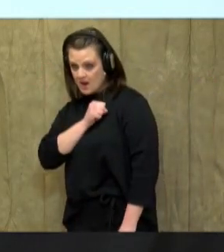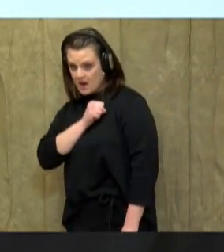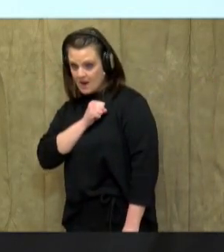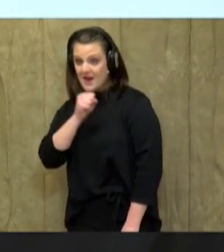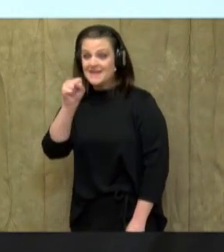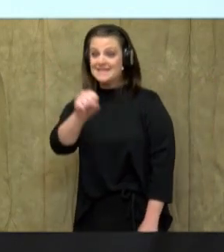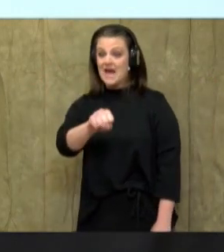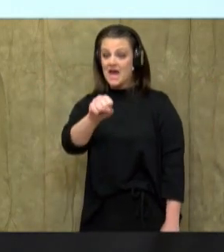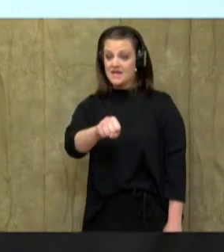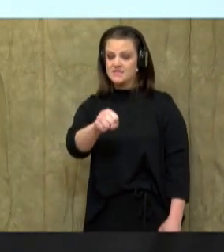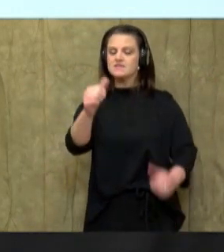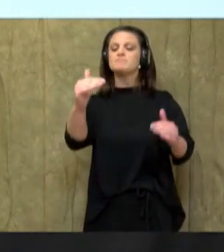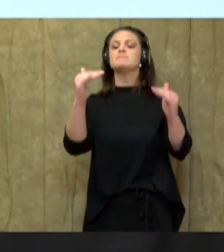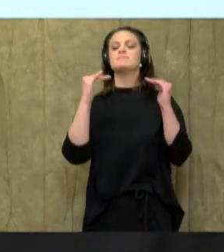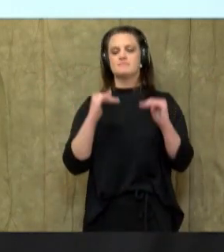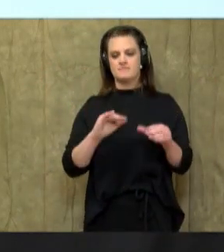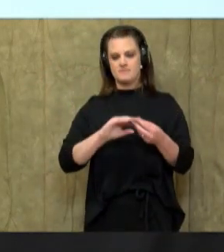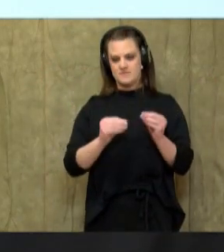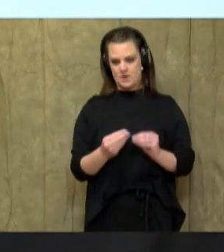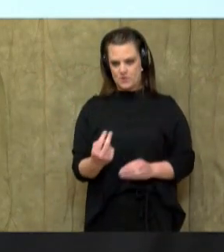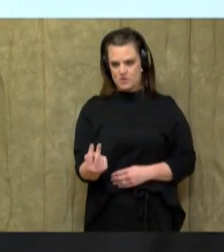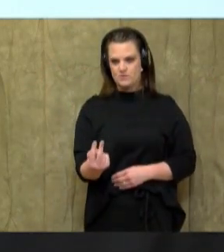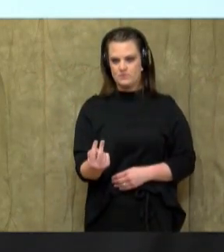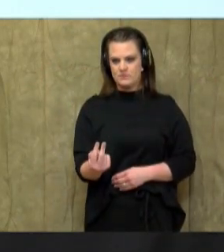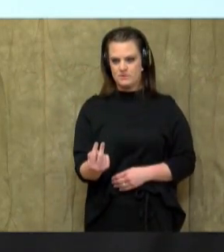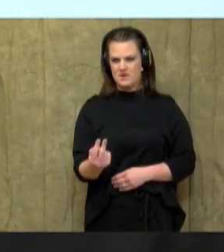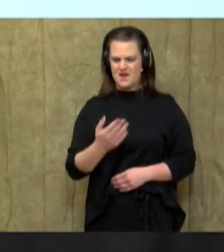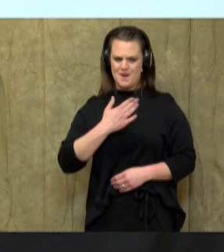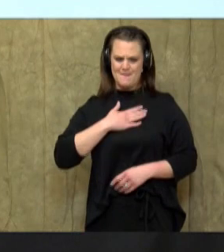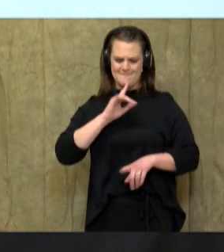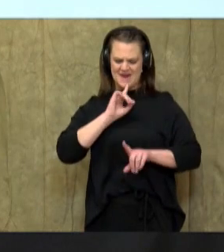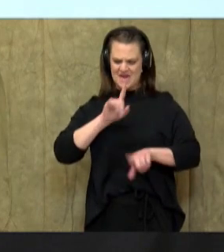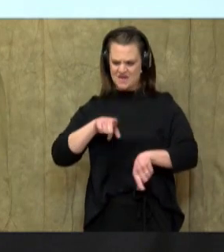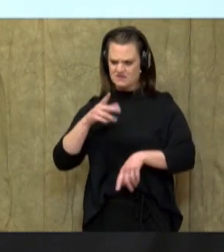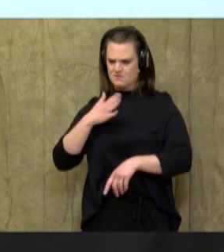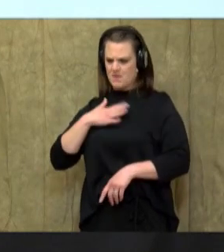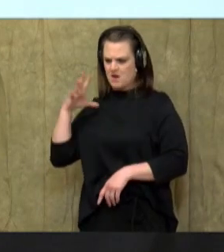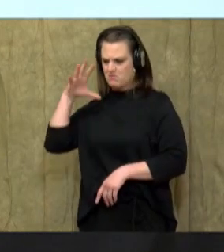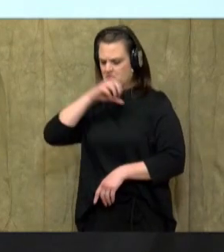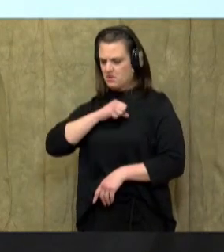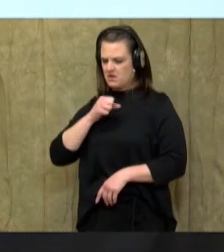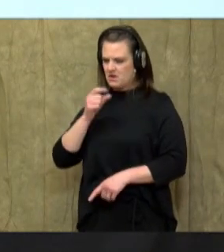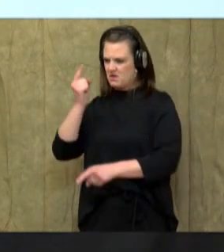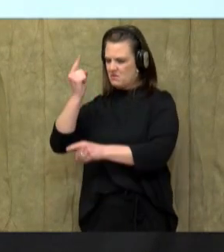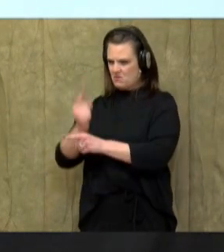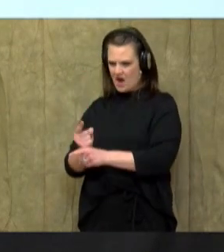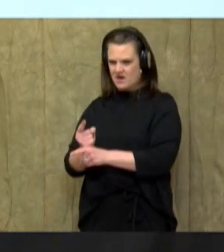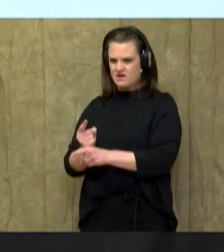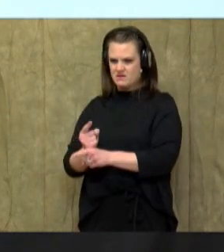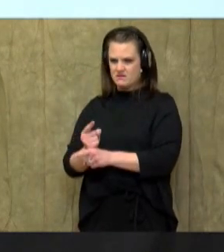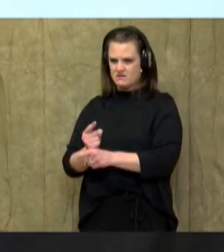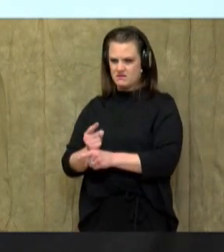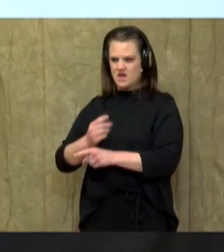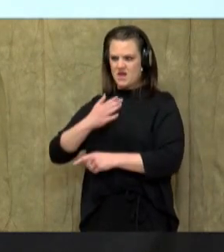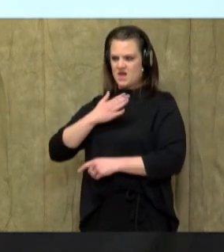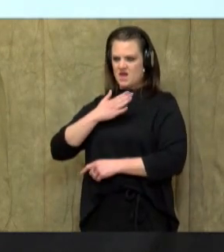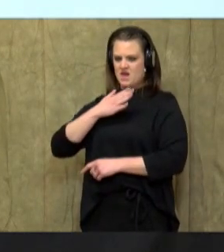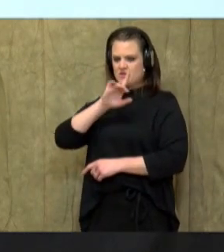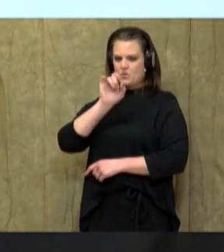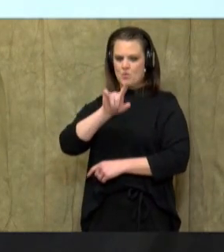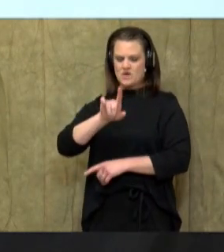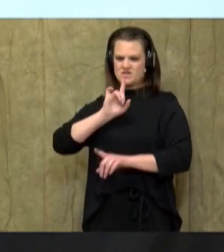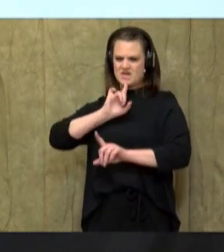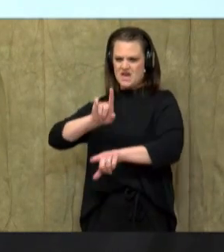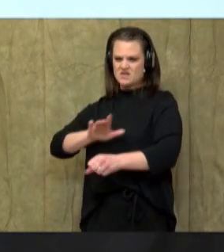2. Does my answer make sense? Did I answer the question as it is